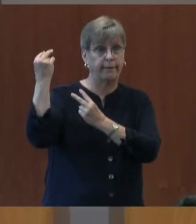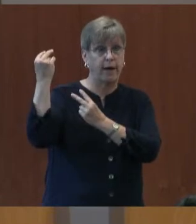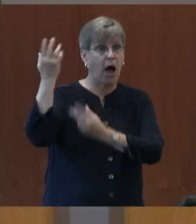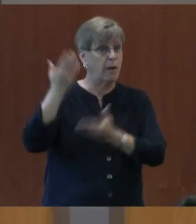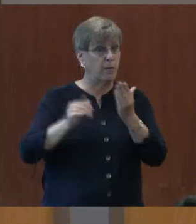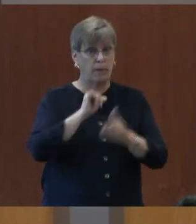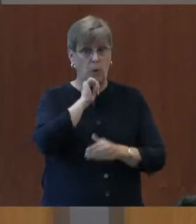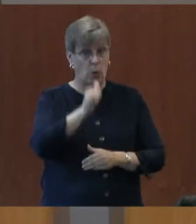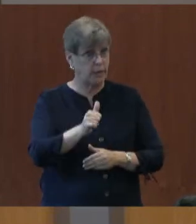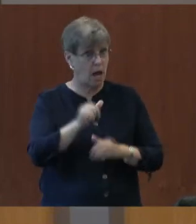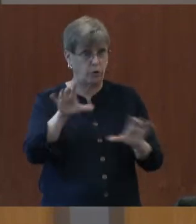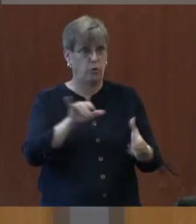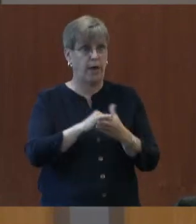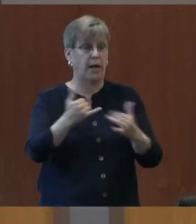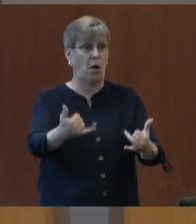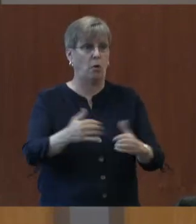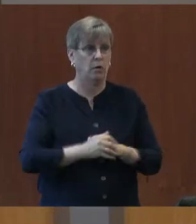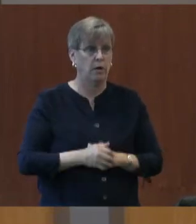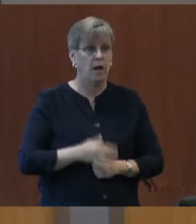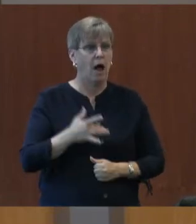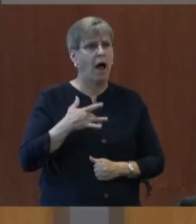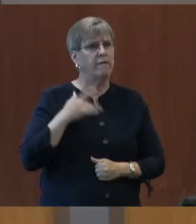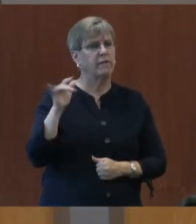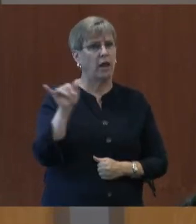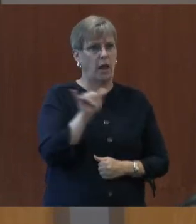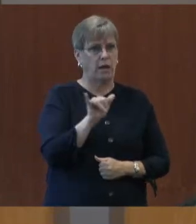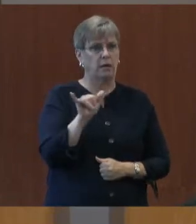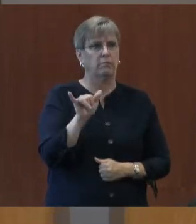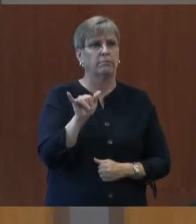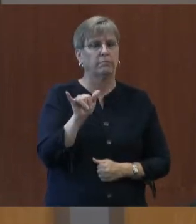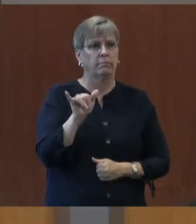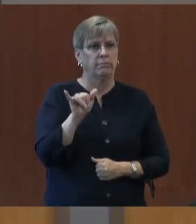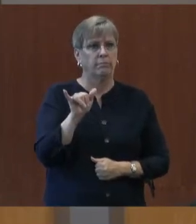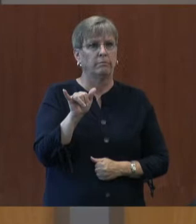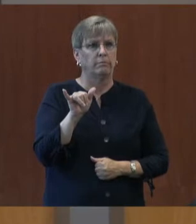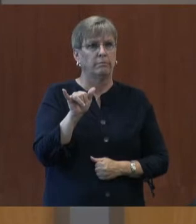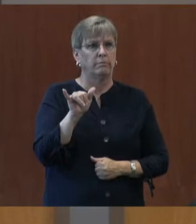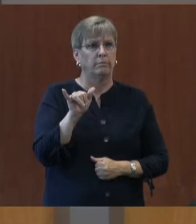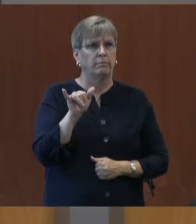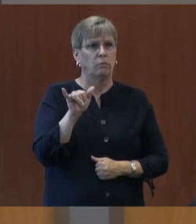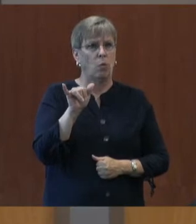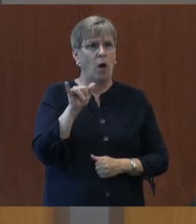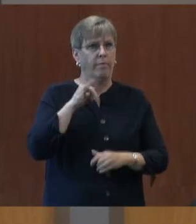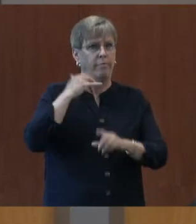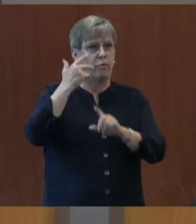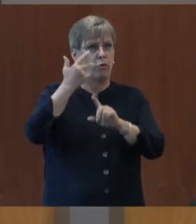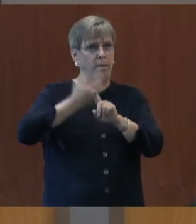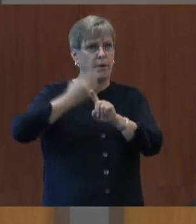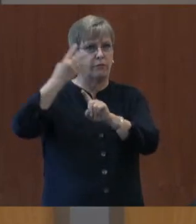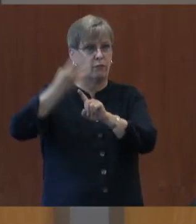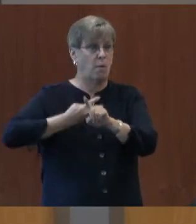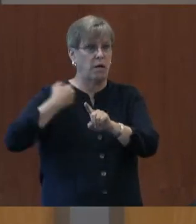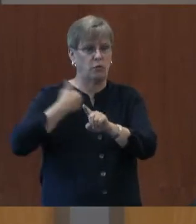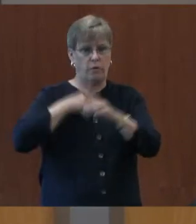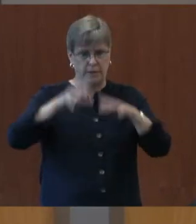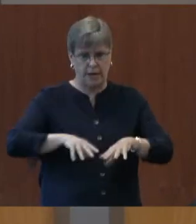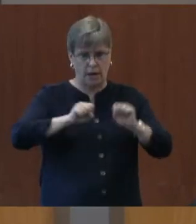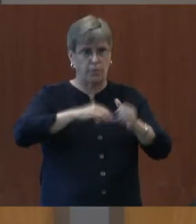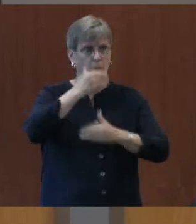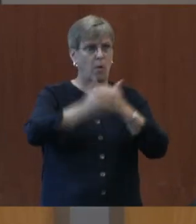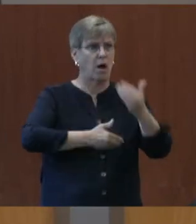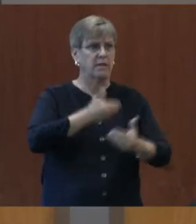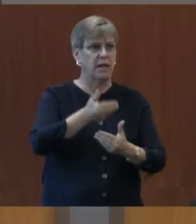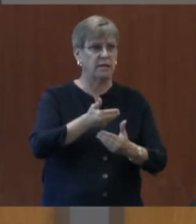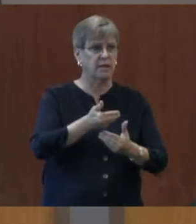would not have. I felt as though that while, what was it, about 3 or 4 months we've been going through this process, that may not